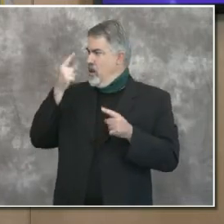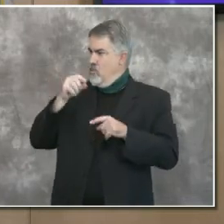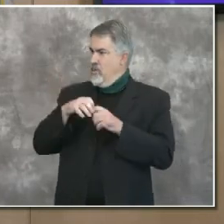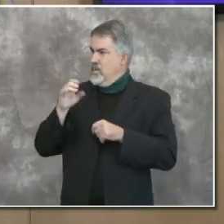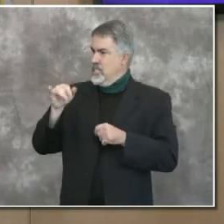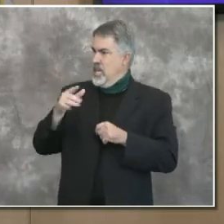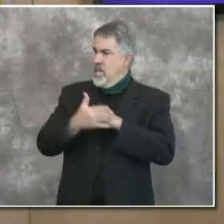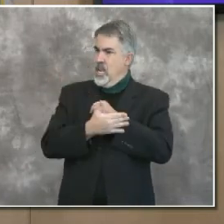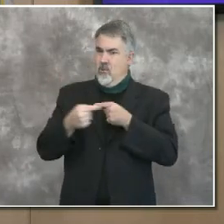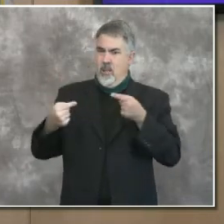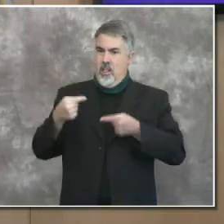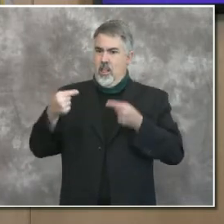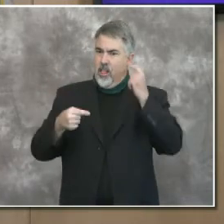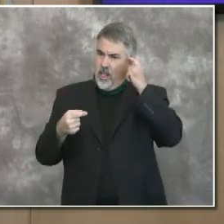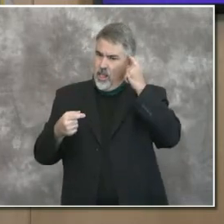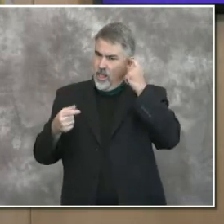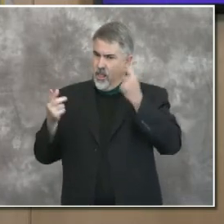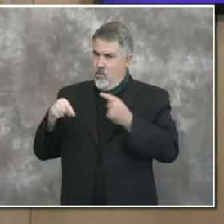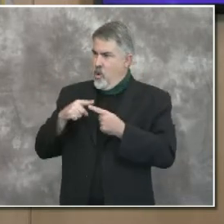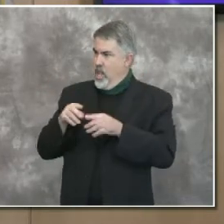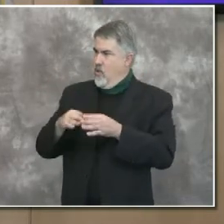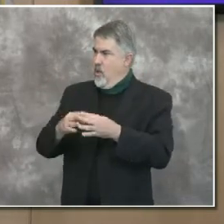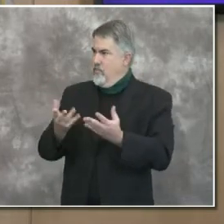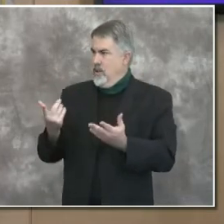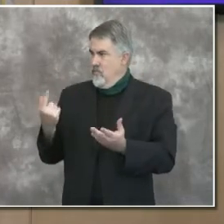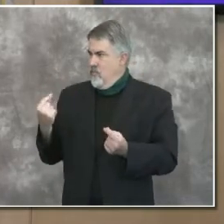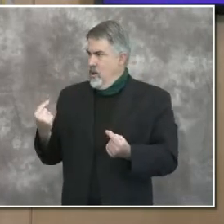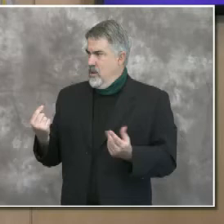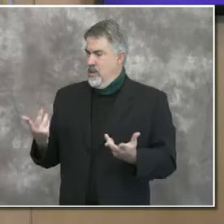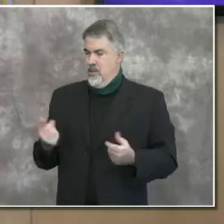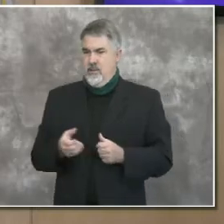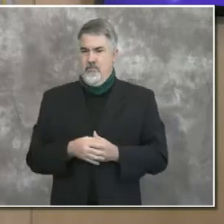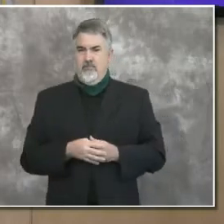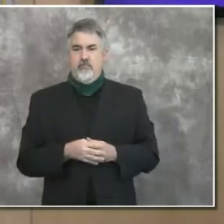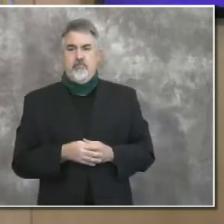I'm going to ask Supervisor Fletcher to respond to that.